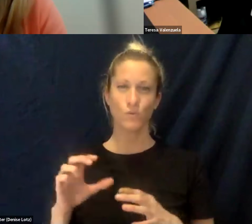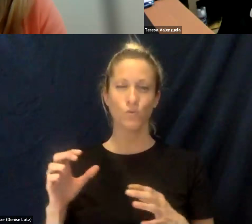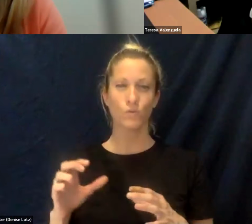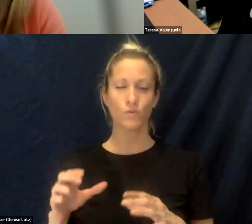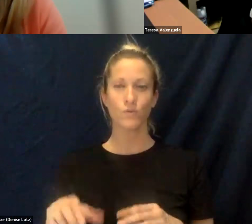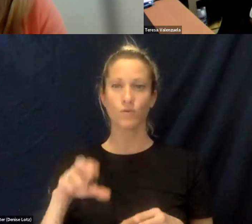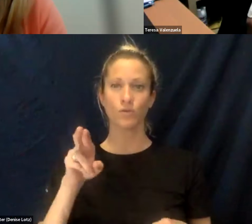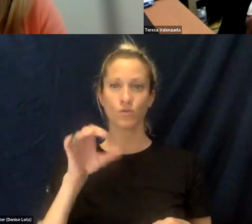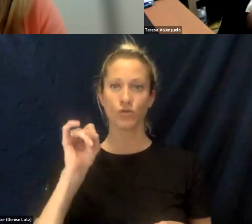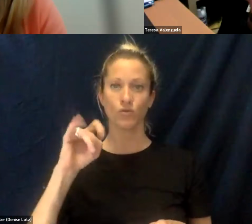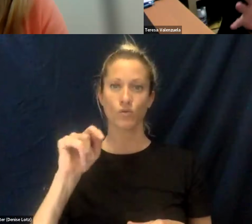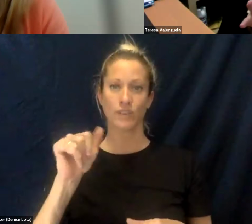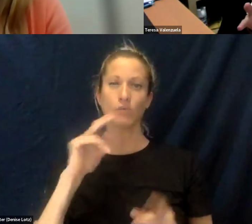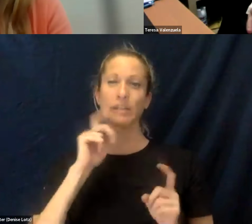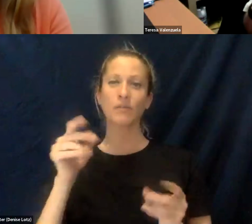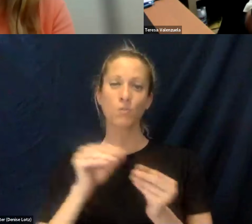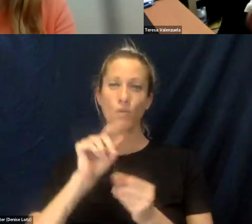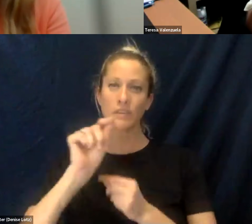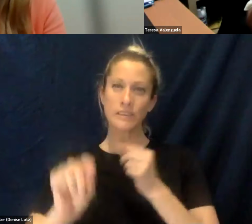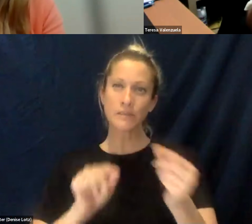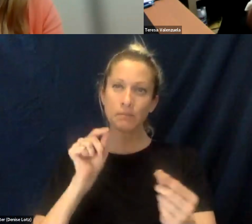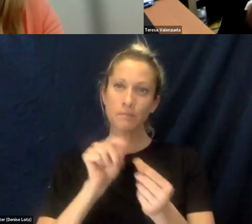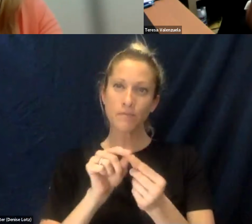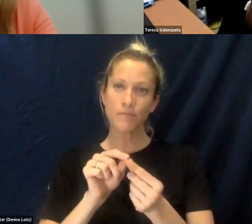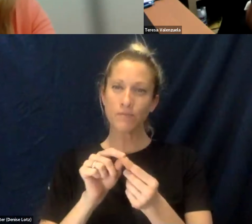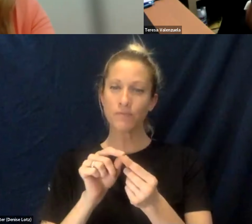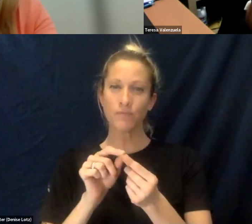Arena is going to be giving you more specifically in